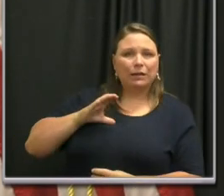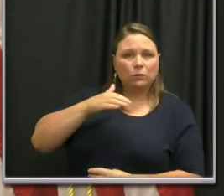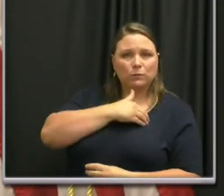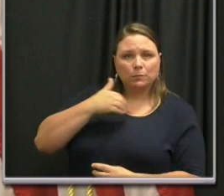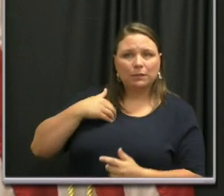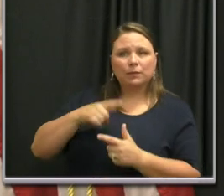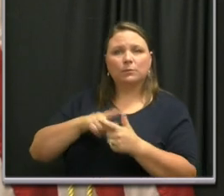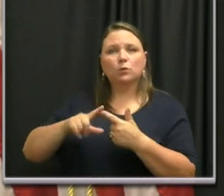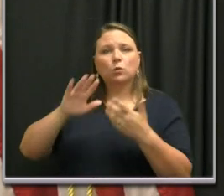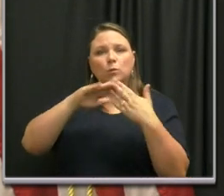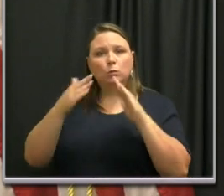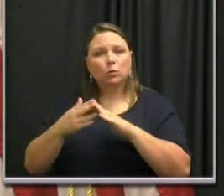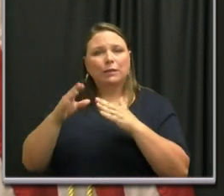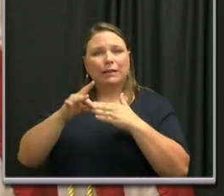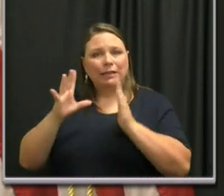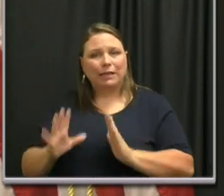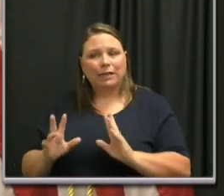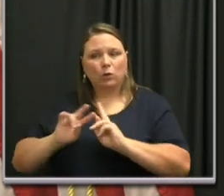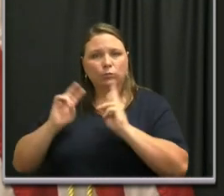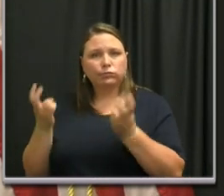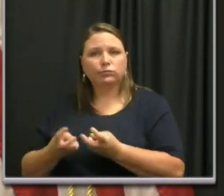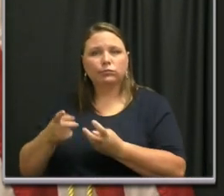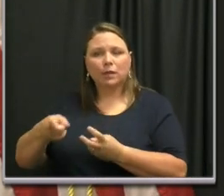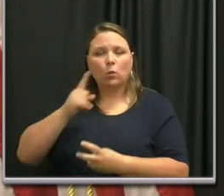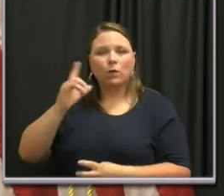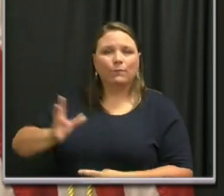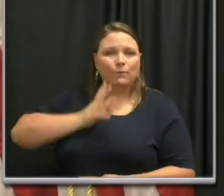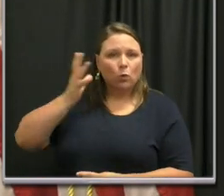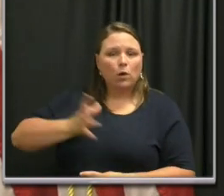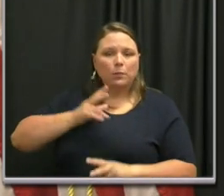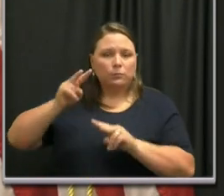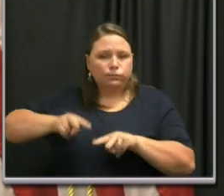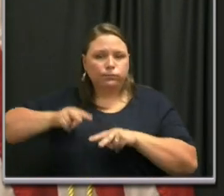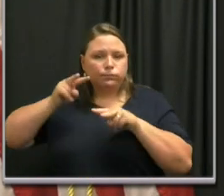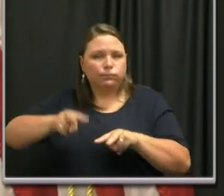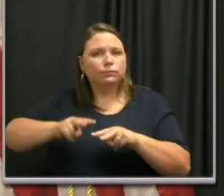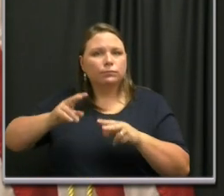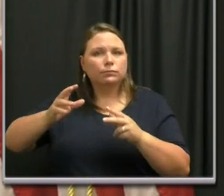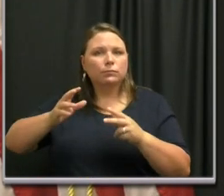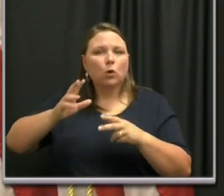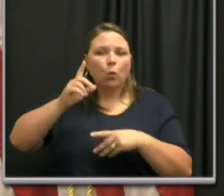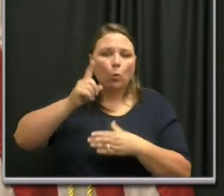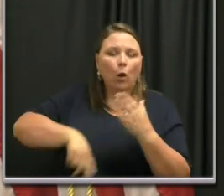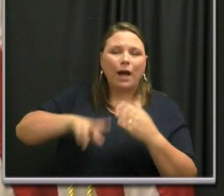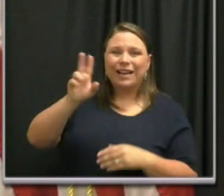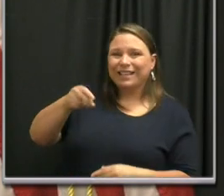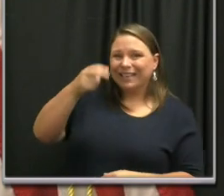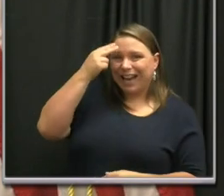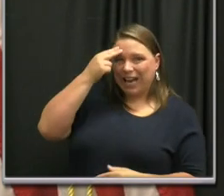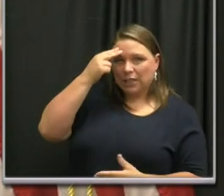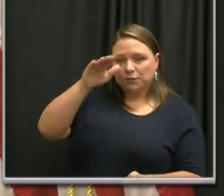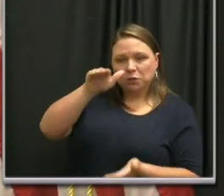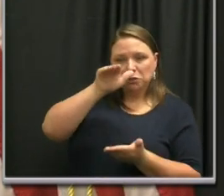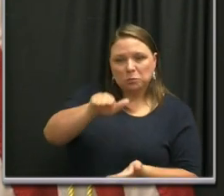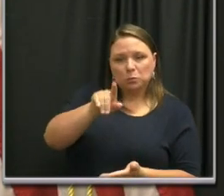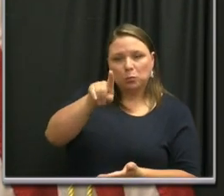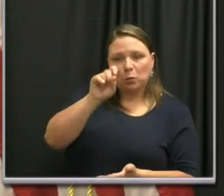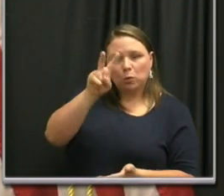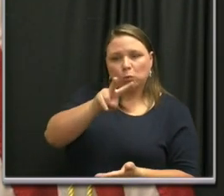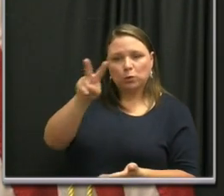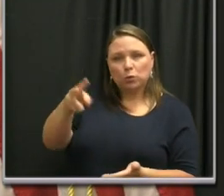and community leaders, that will formally be supervising what is Nashville's bucket, the